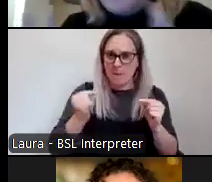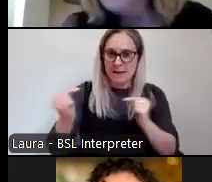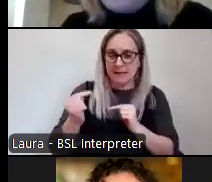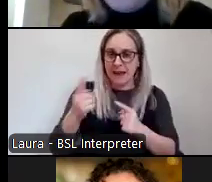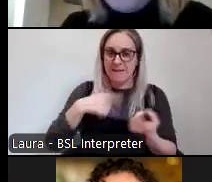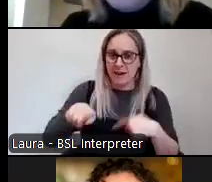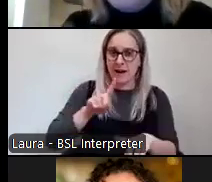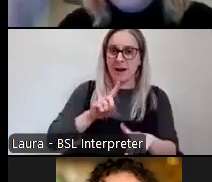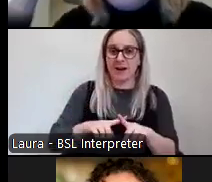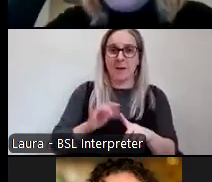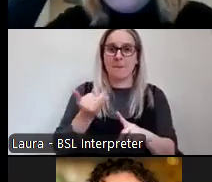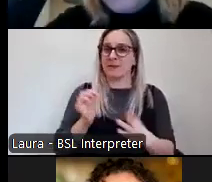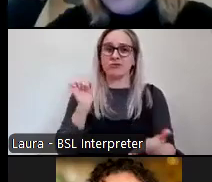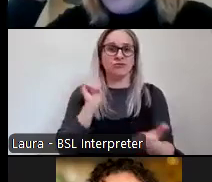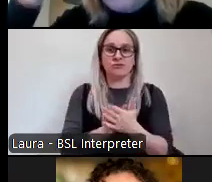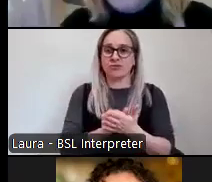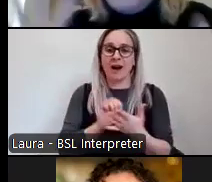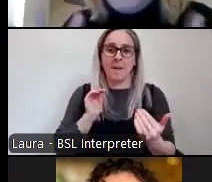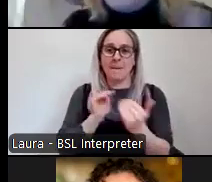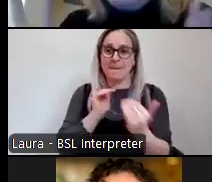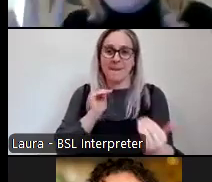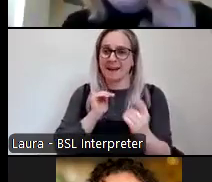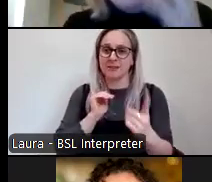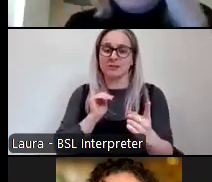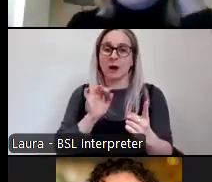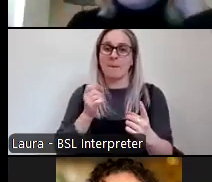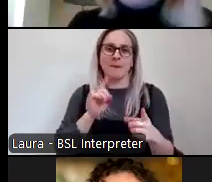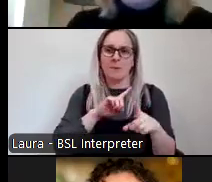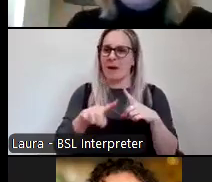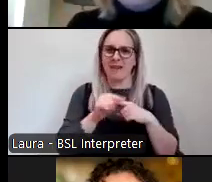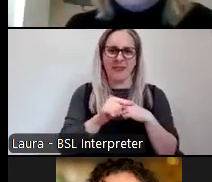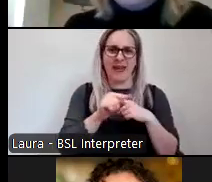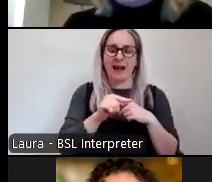not the right thing to do to apply for that wobbly one.